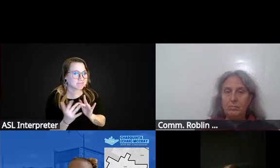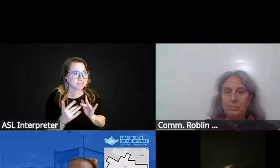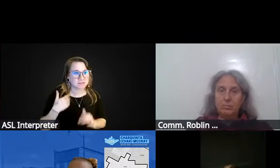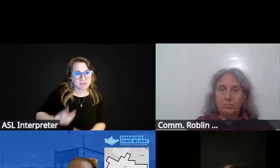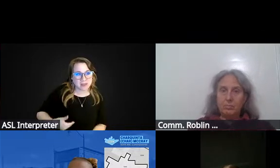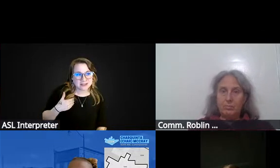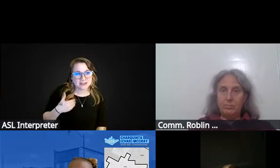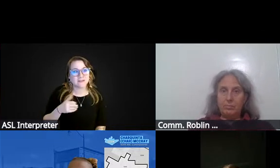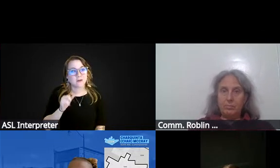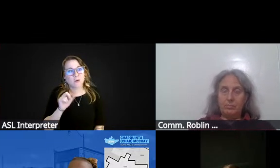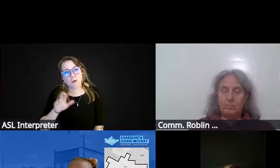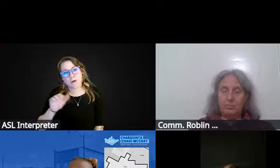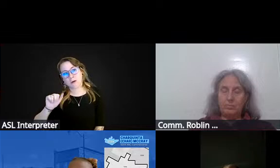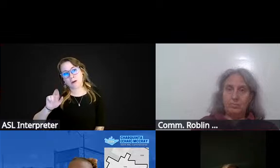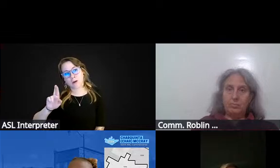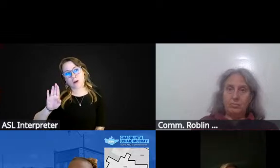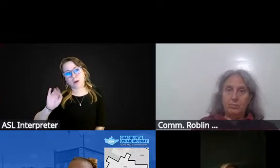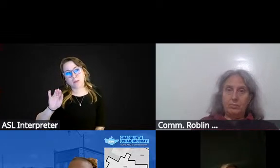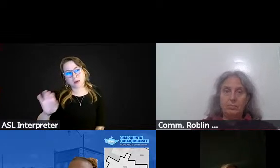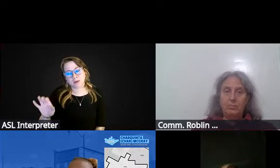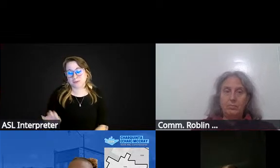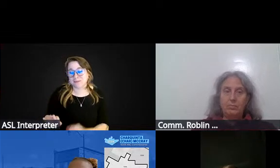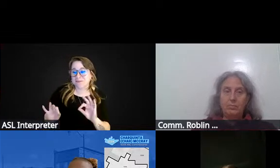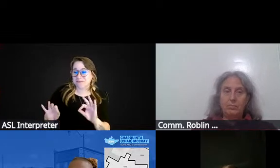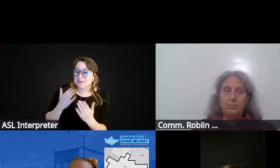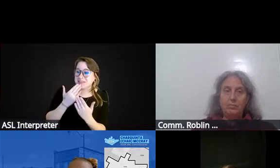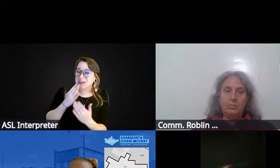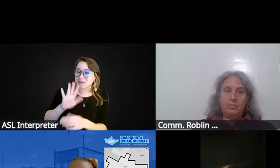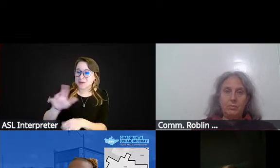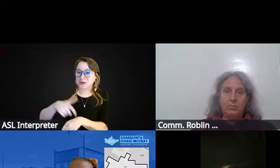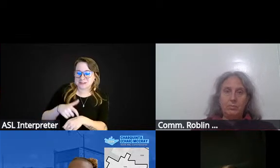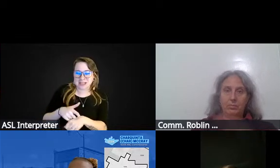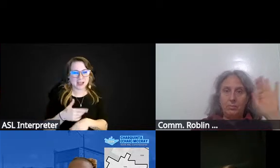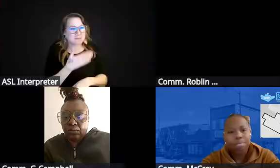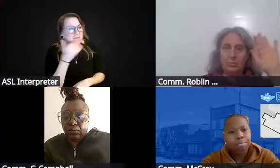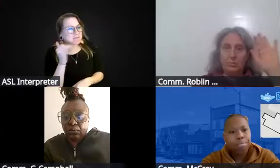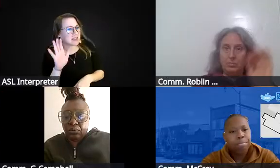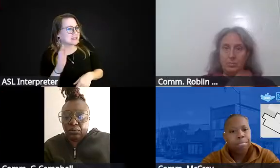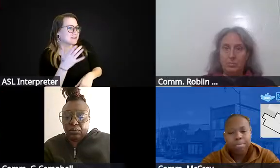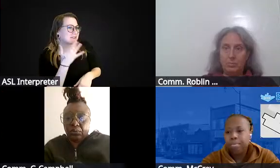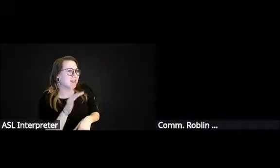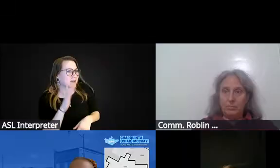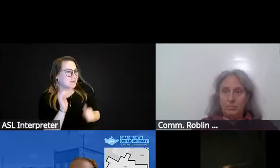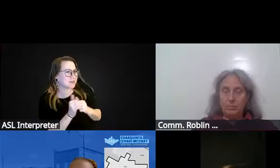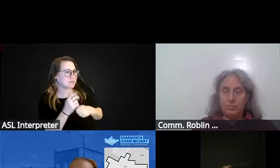Arbuckle. Absolutely. Thank you for your time. Have a good night. Thank you. Best of luck with the project. Thank you.